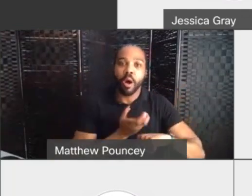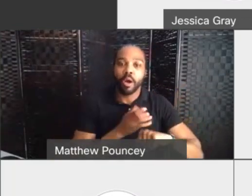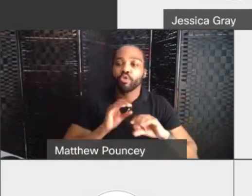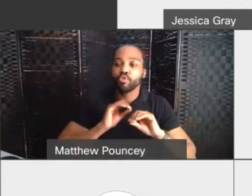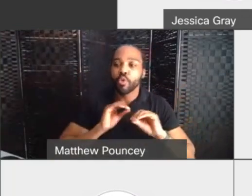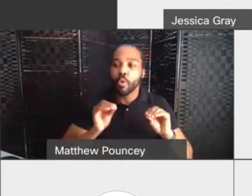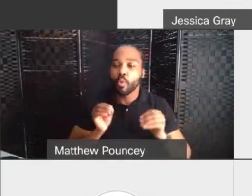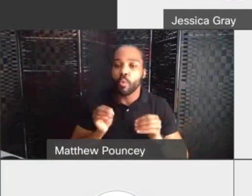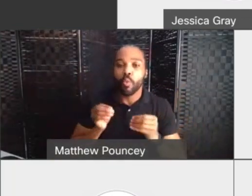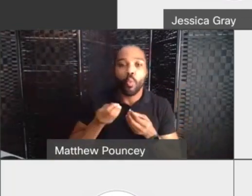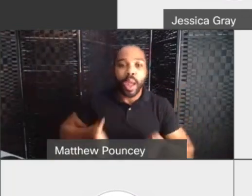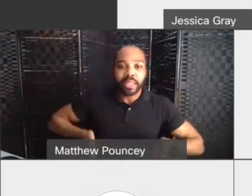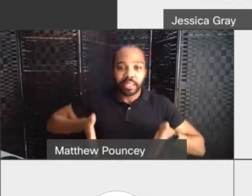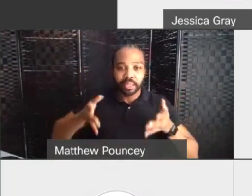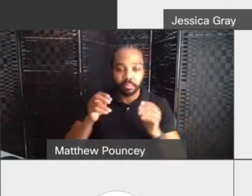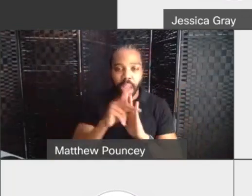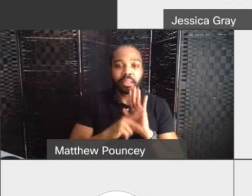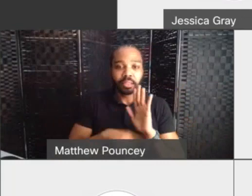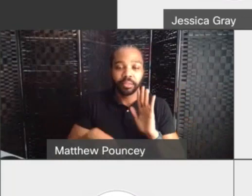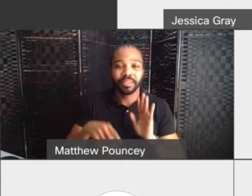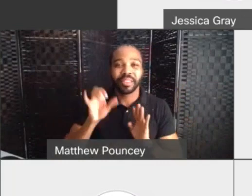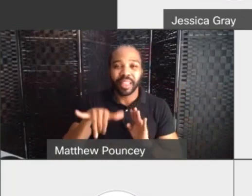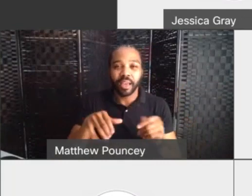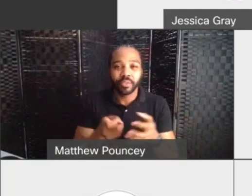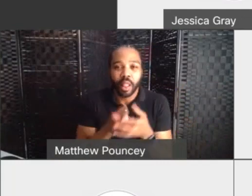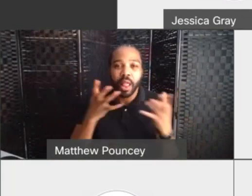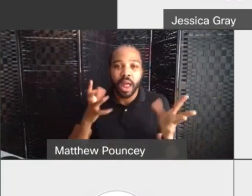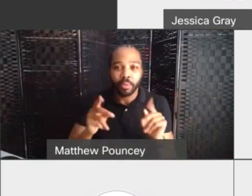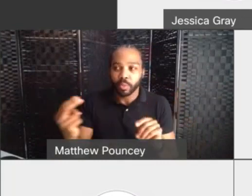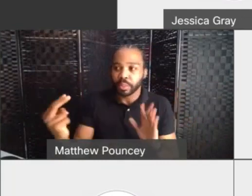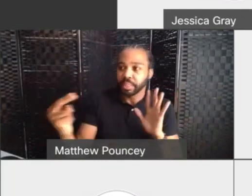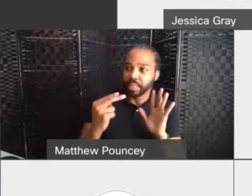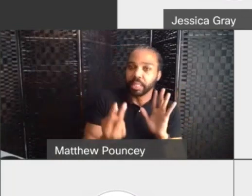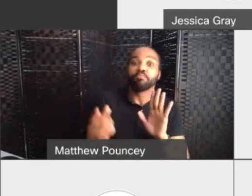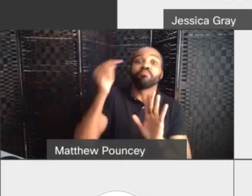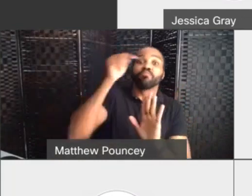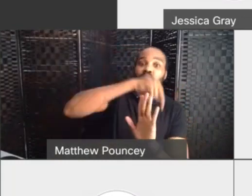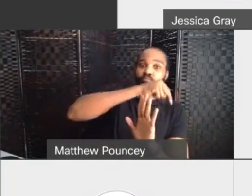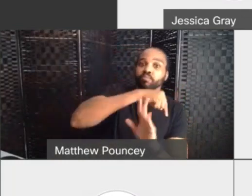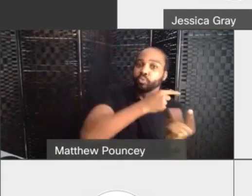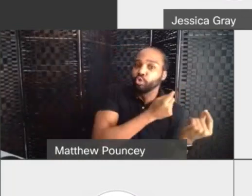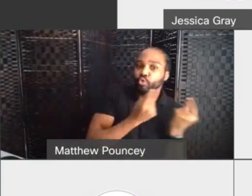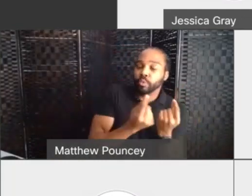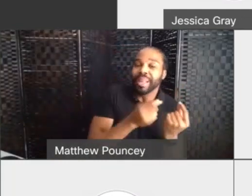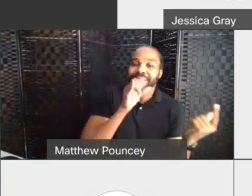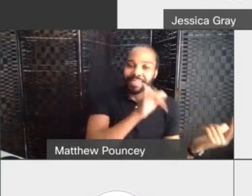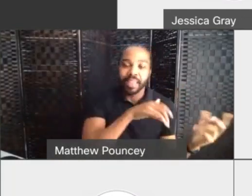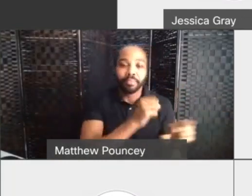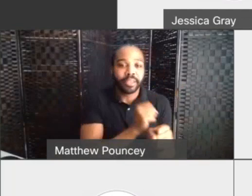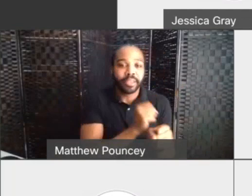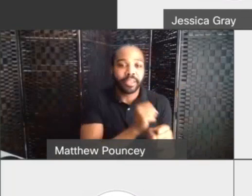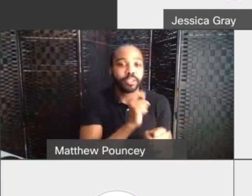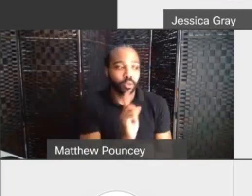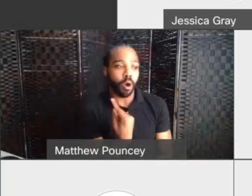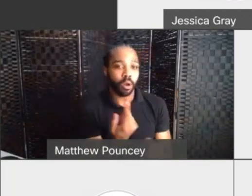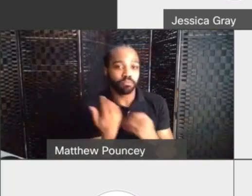that is what a lot of people see behind the scenes as making sure we are doing our due diligence.